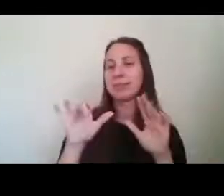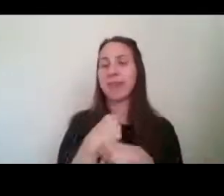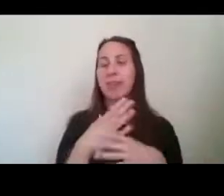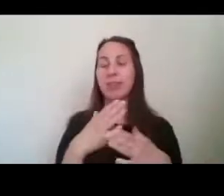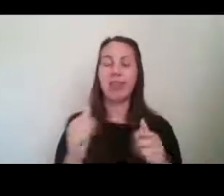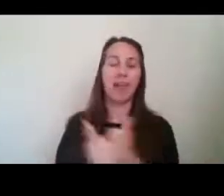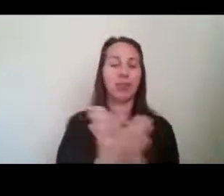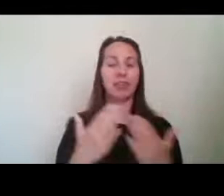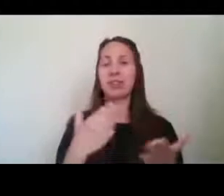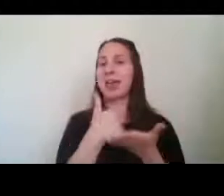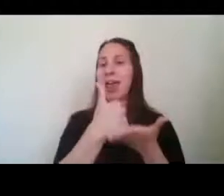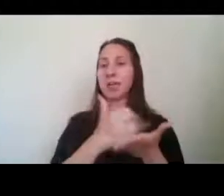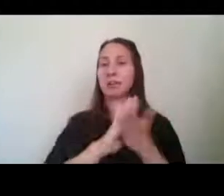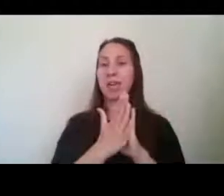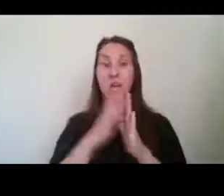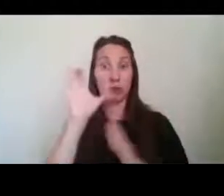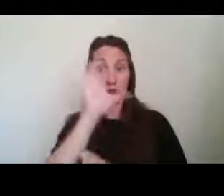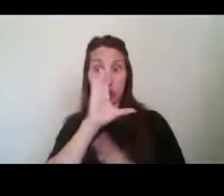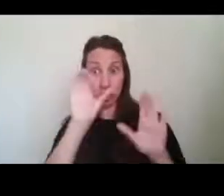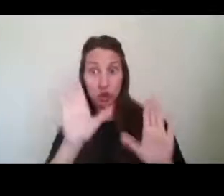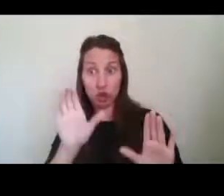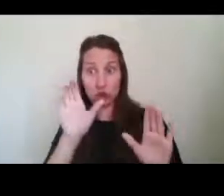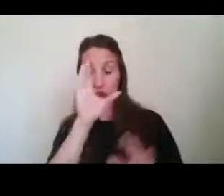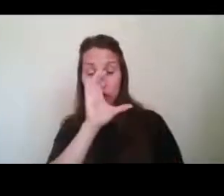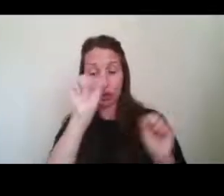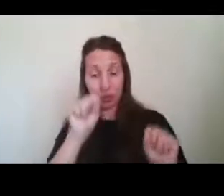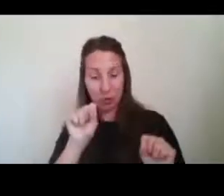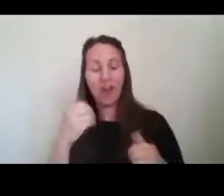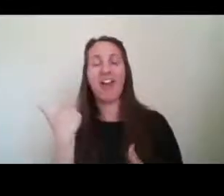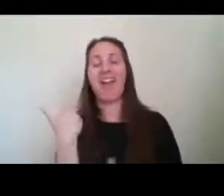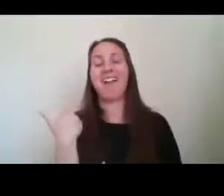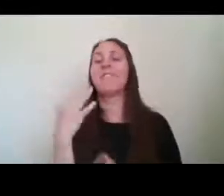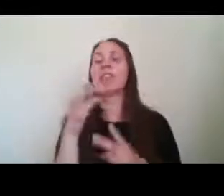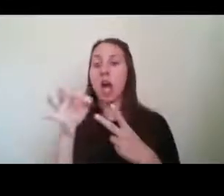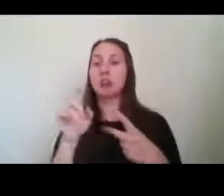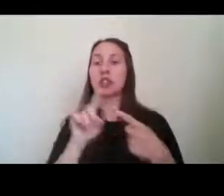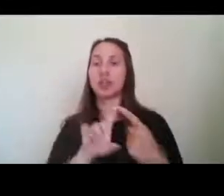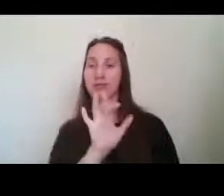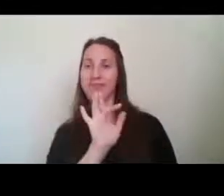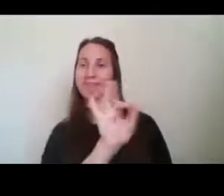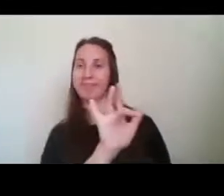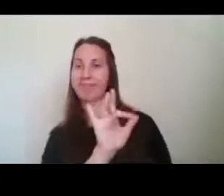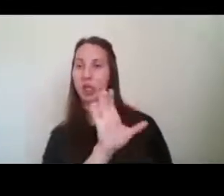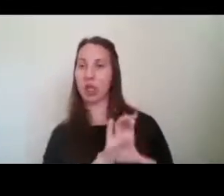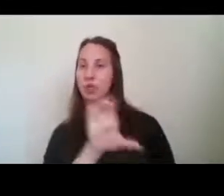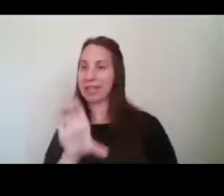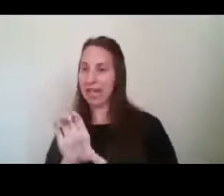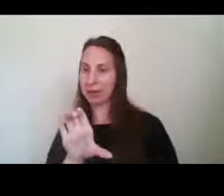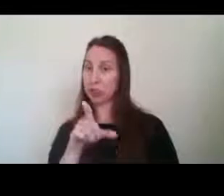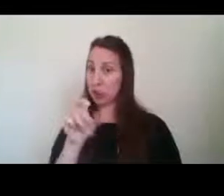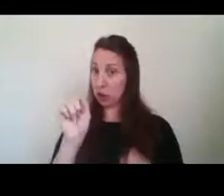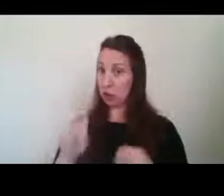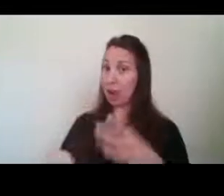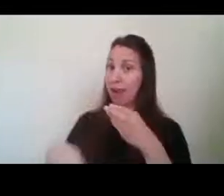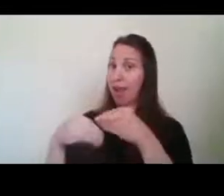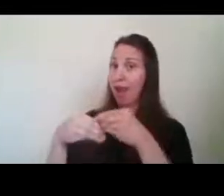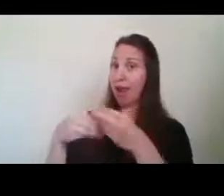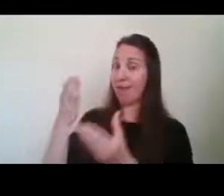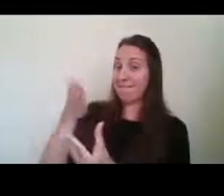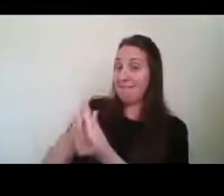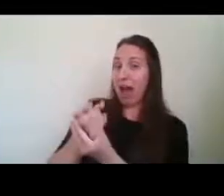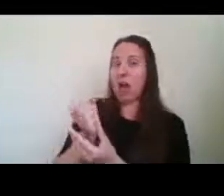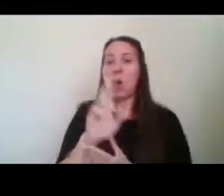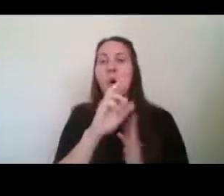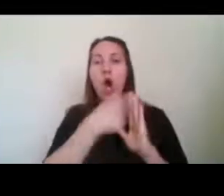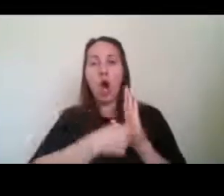There's a section on there to click closed caption, and then you can either choose to add a file or automatic caption. The best thing to